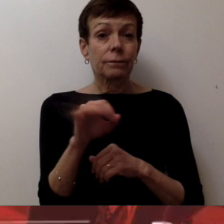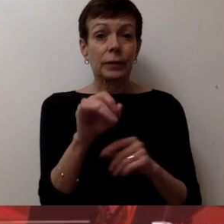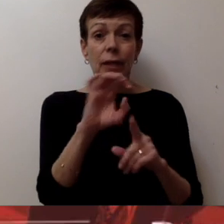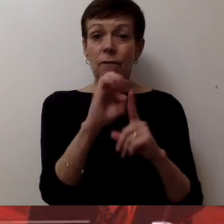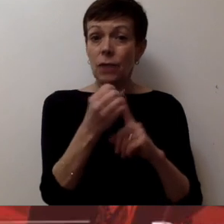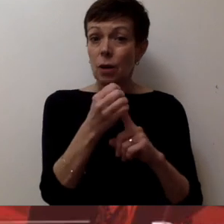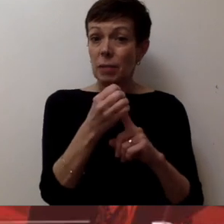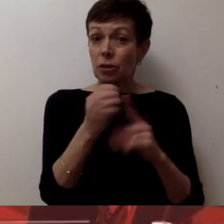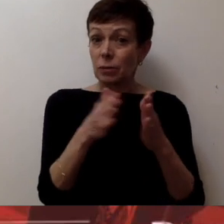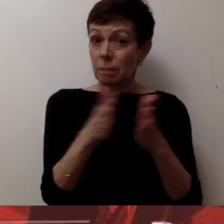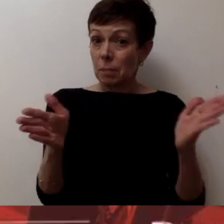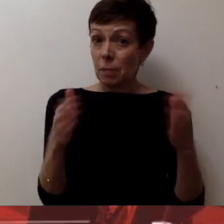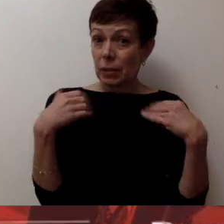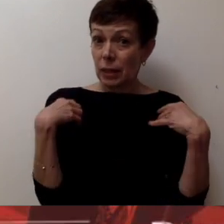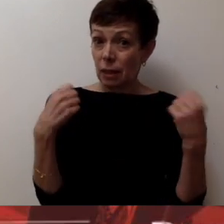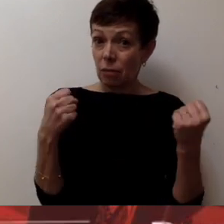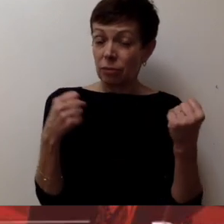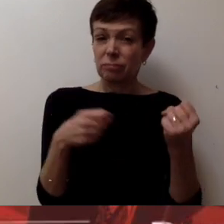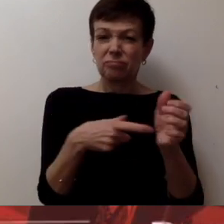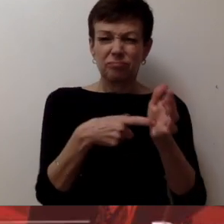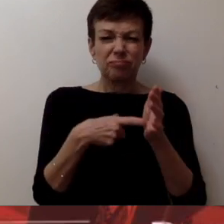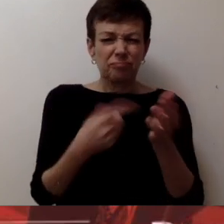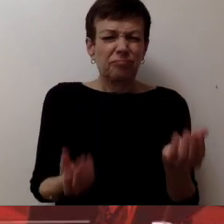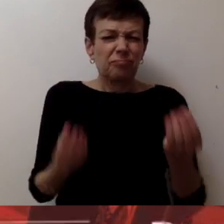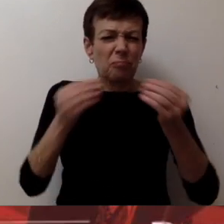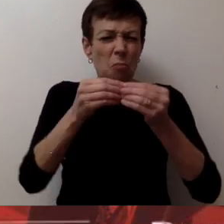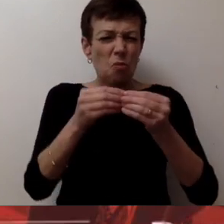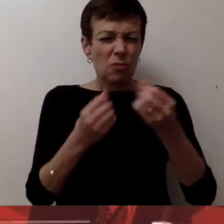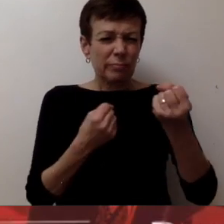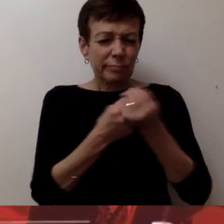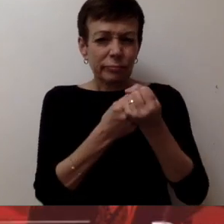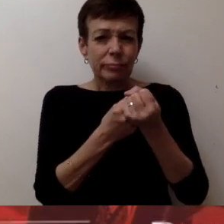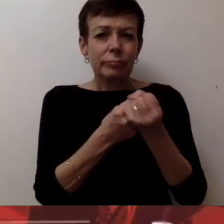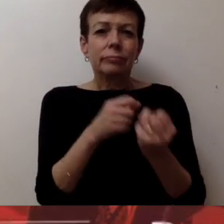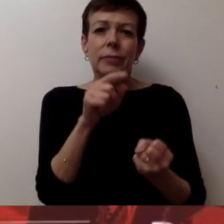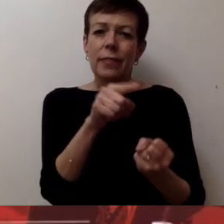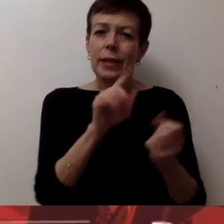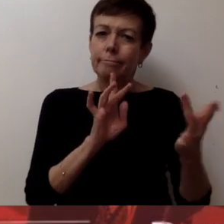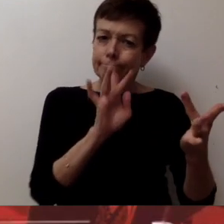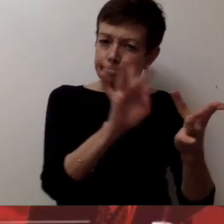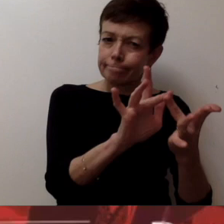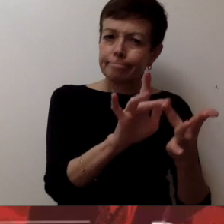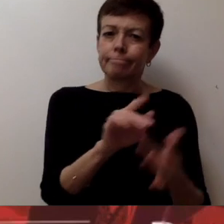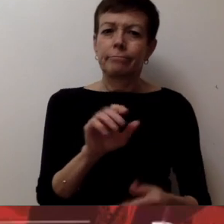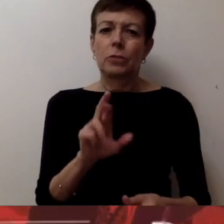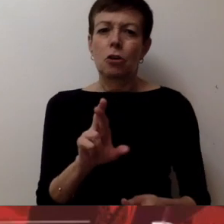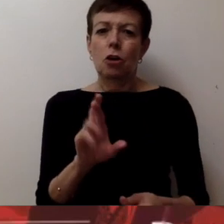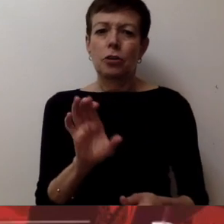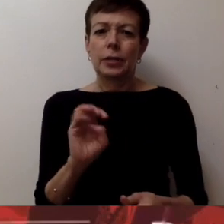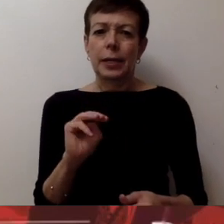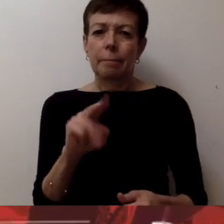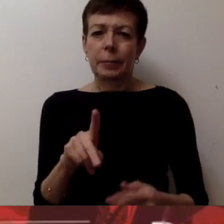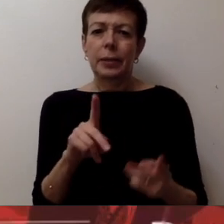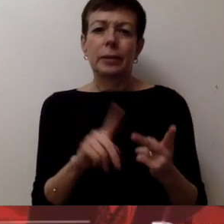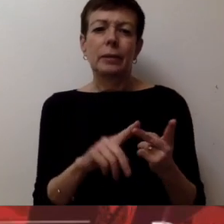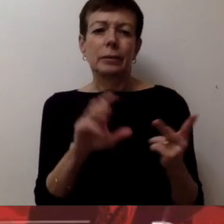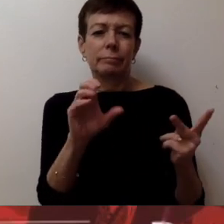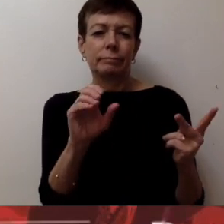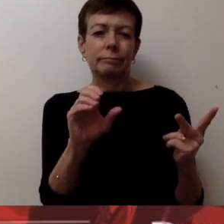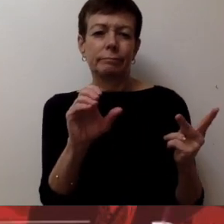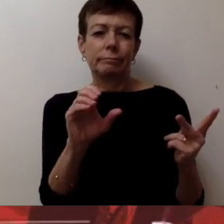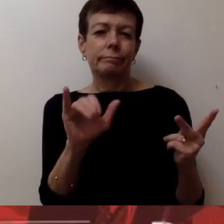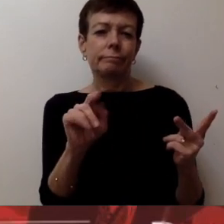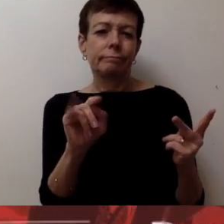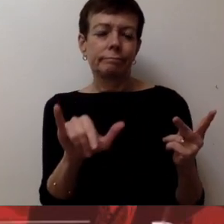requires additional assistance, they are coordinating directly with the RCMP and our municipal enforcement